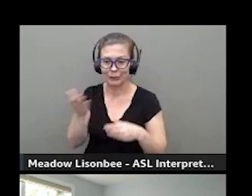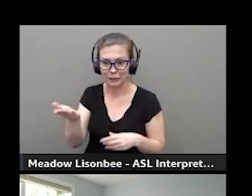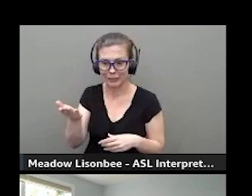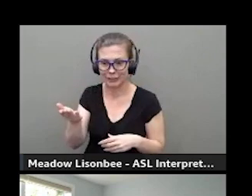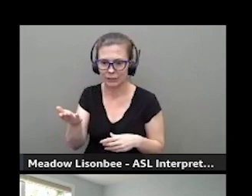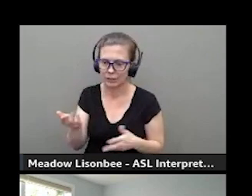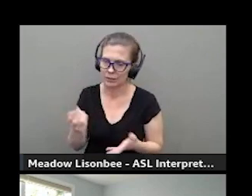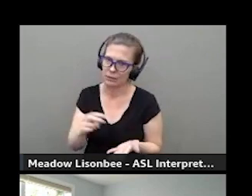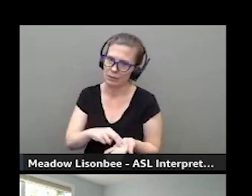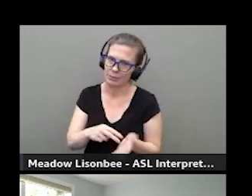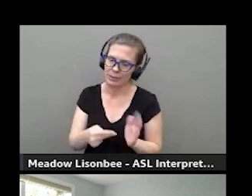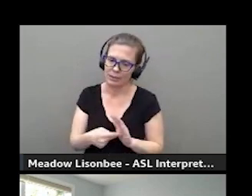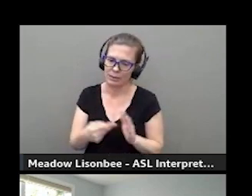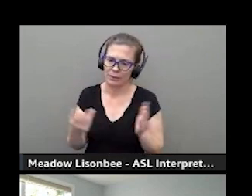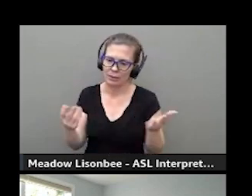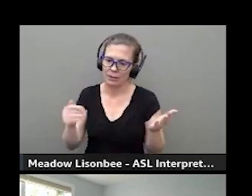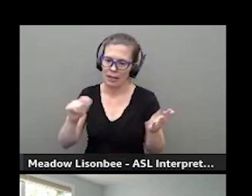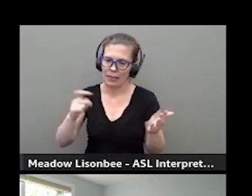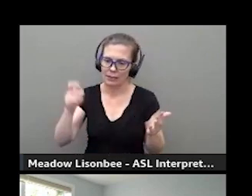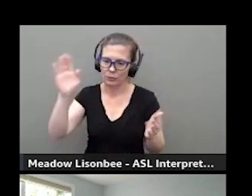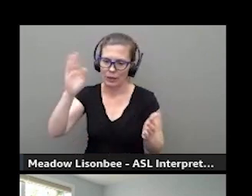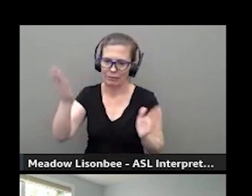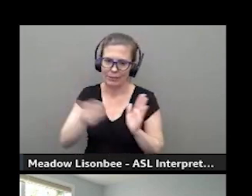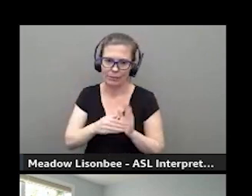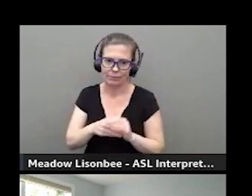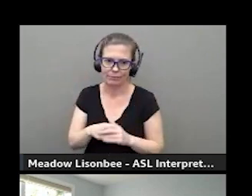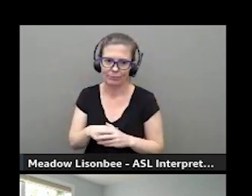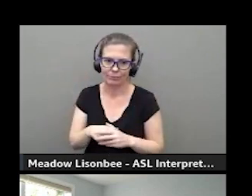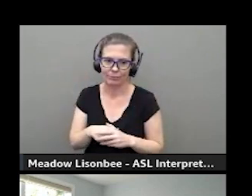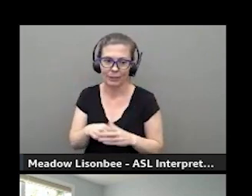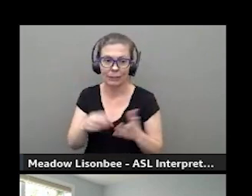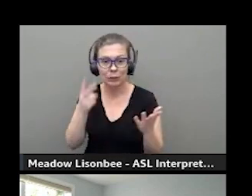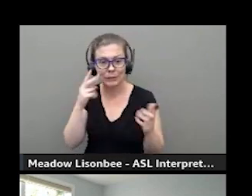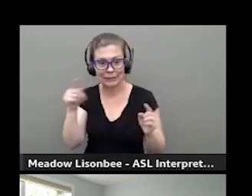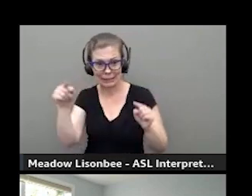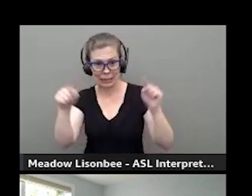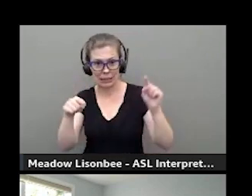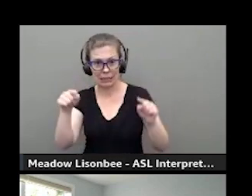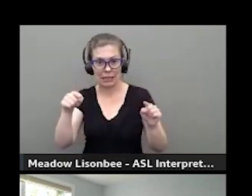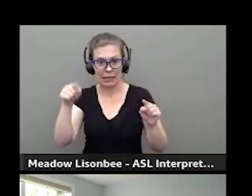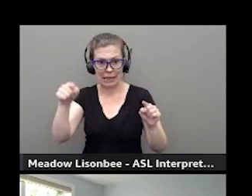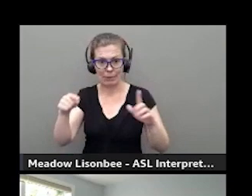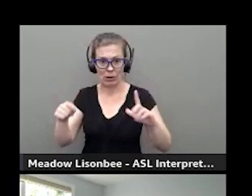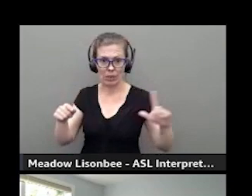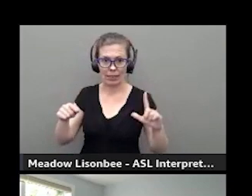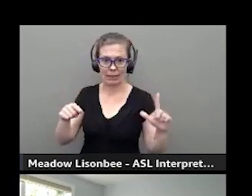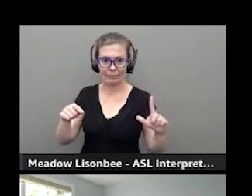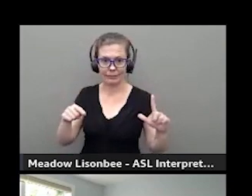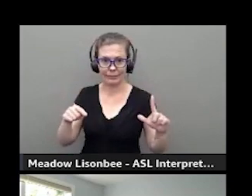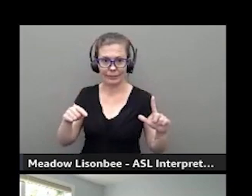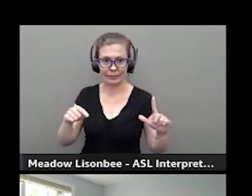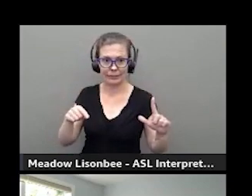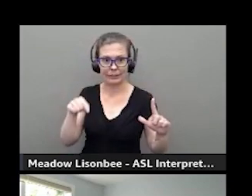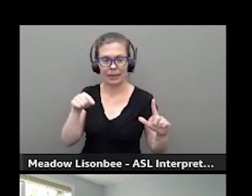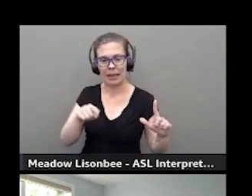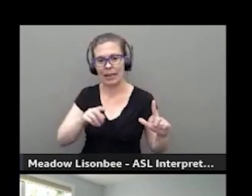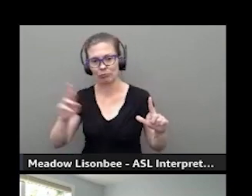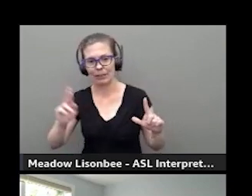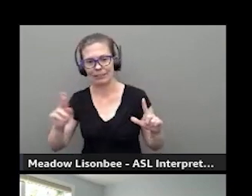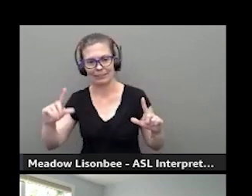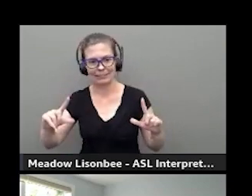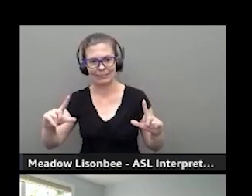I mean, Alex, wave again. If you look at the difference between him on the left and on the